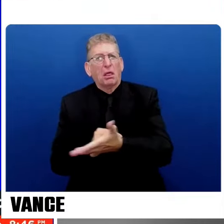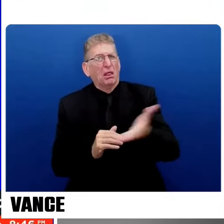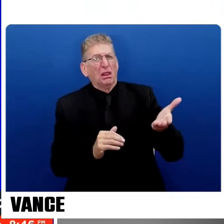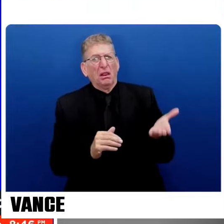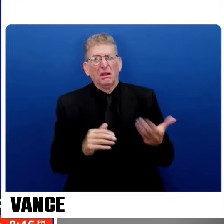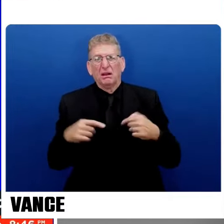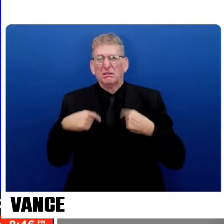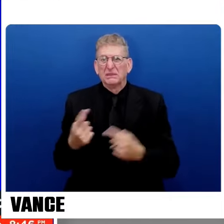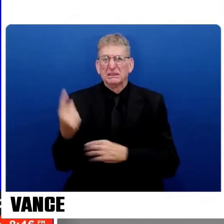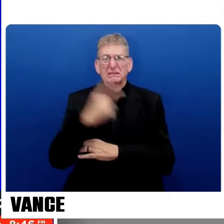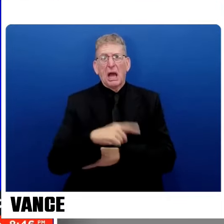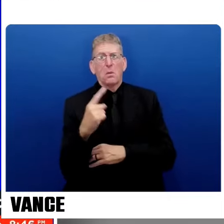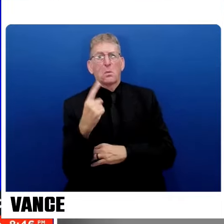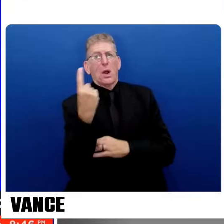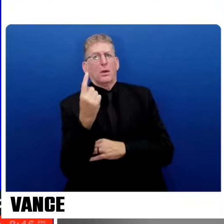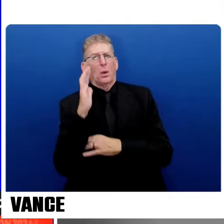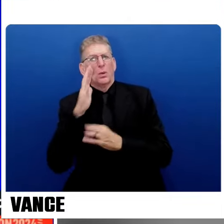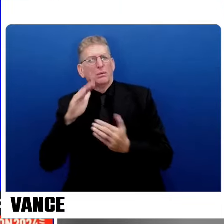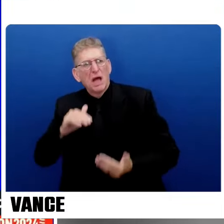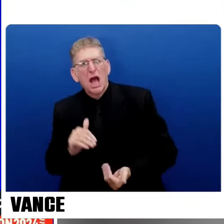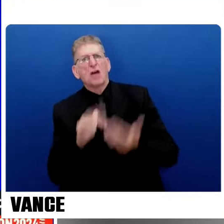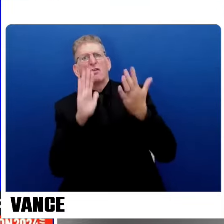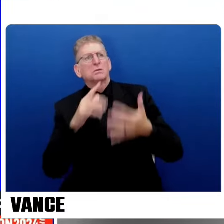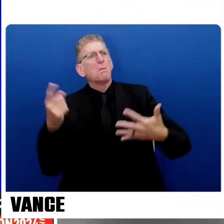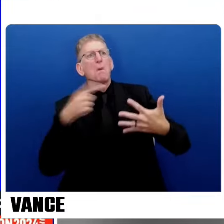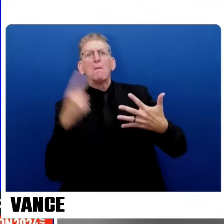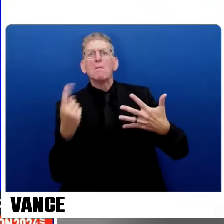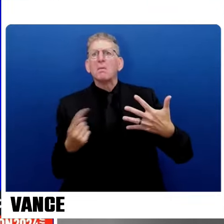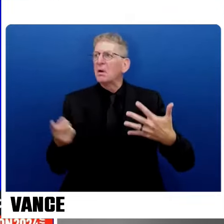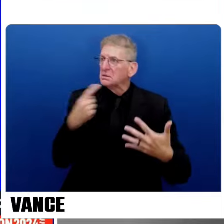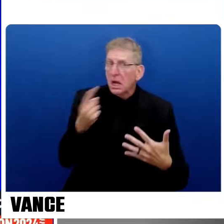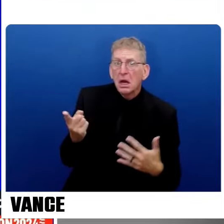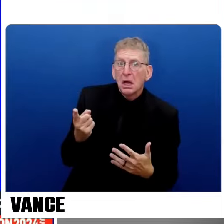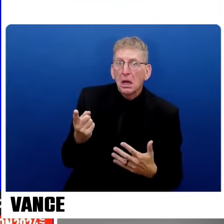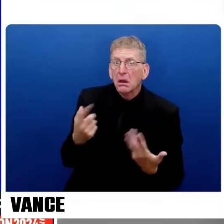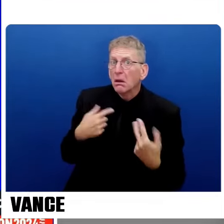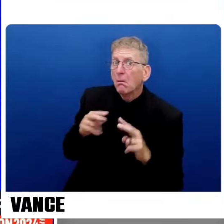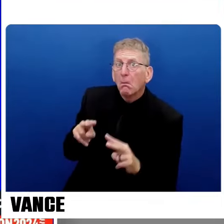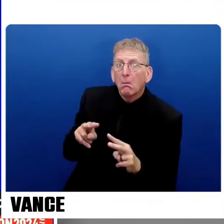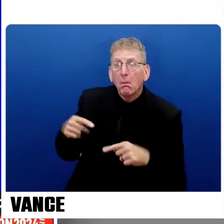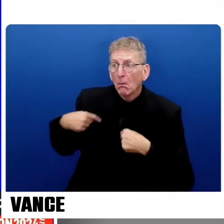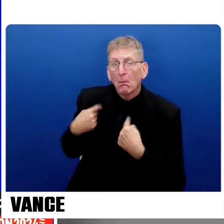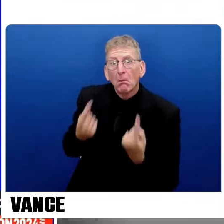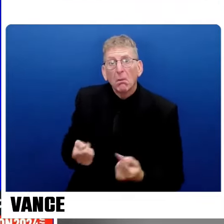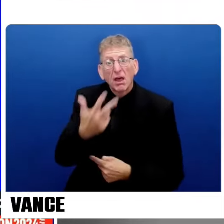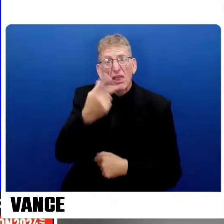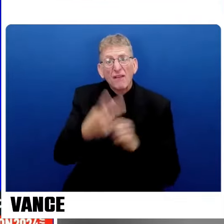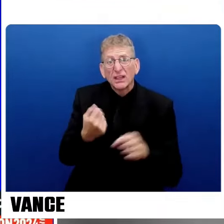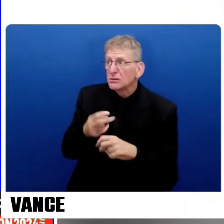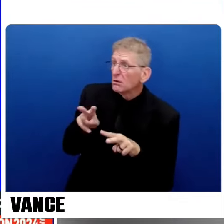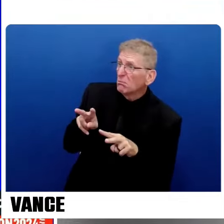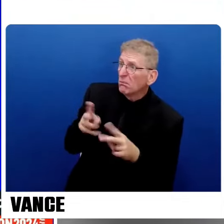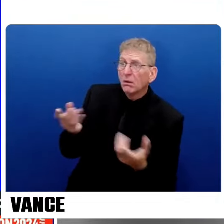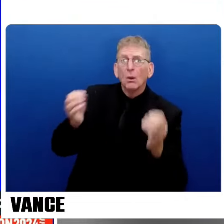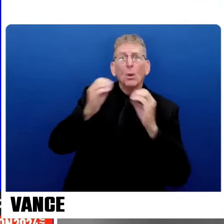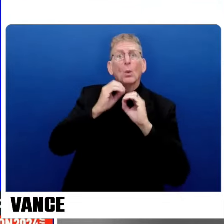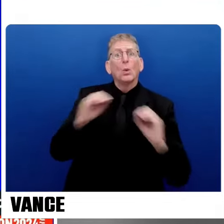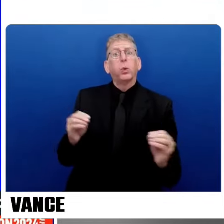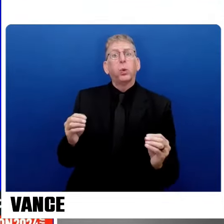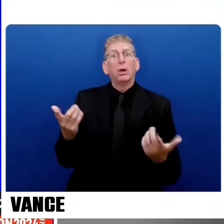just listed. She's been the vice president for 3.5 years. Day one was 1,400 days ago, and